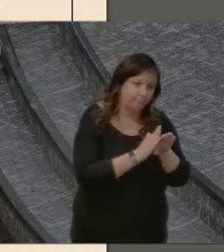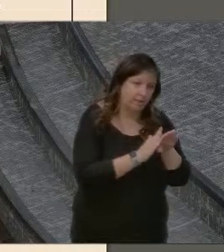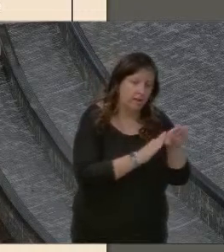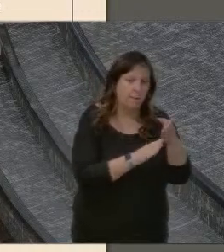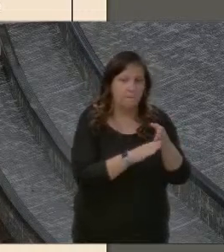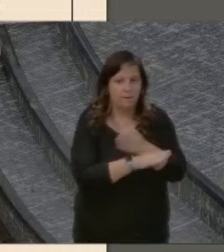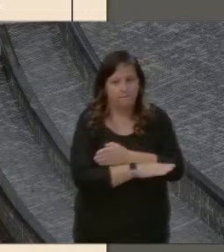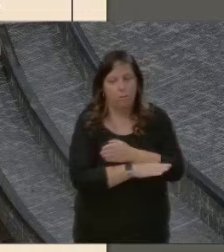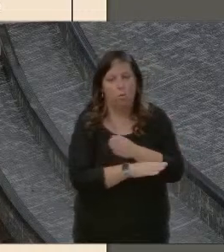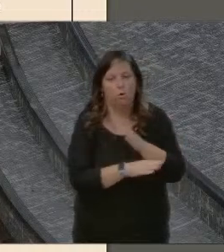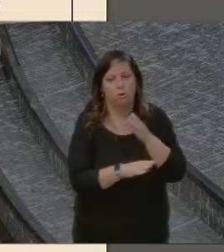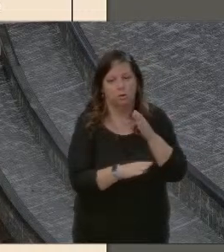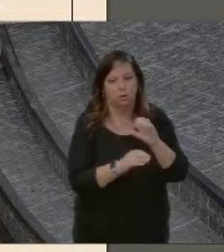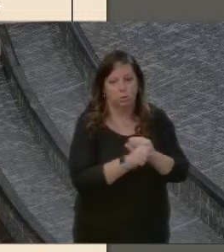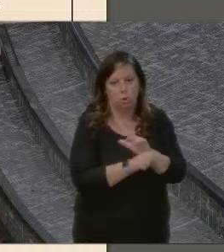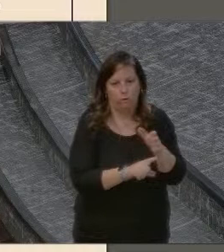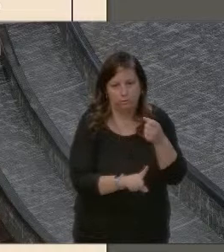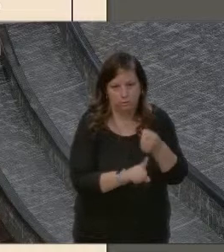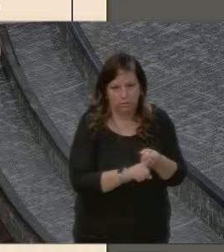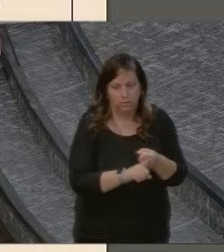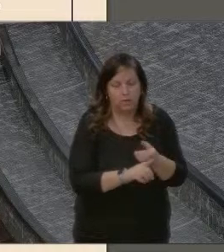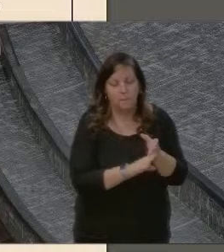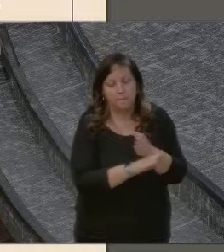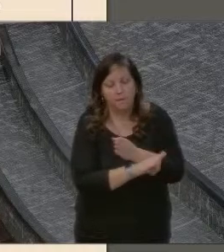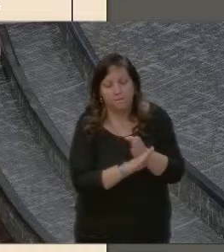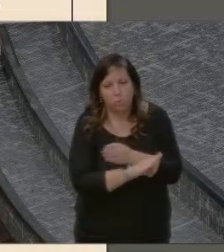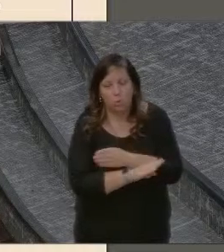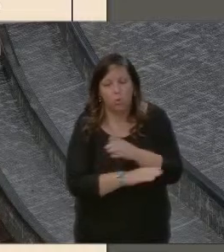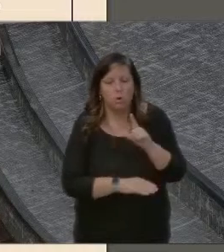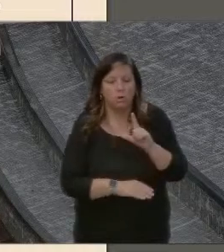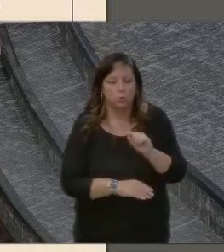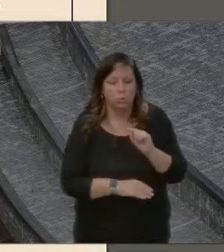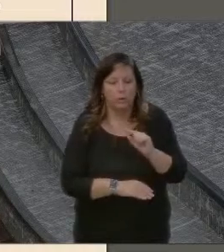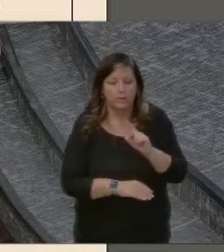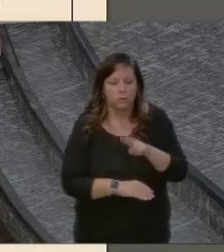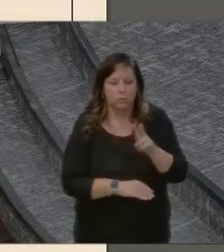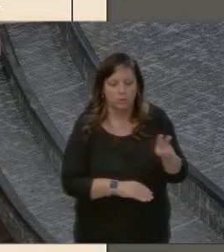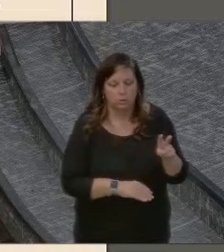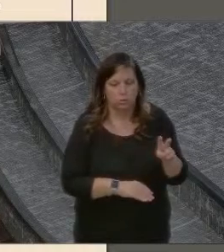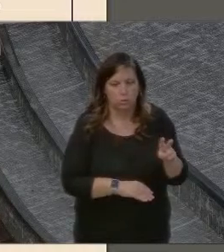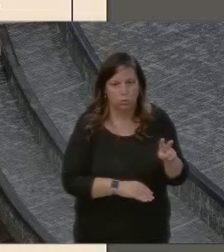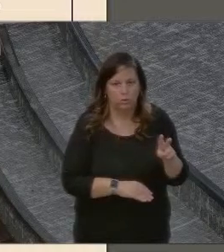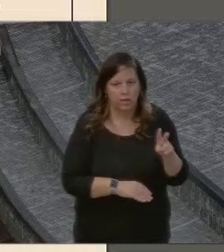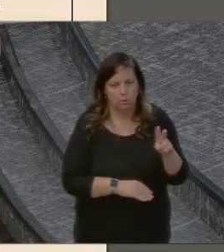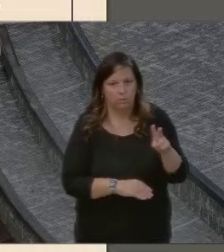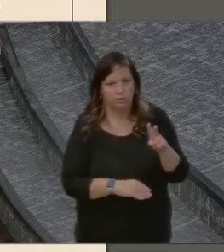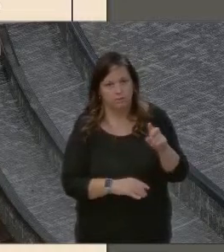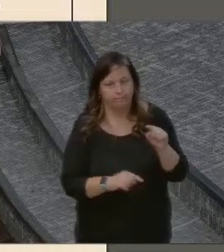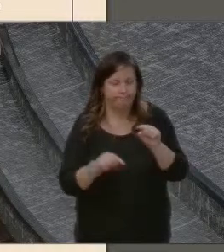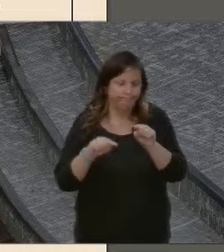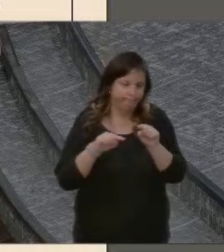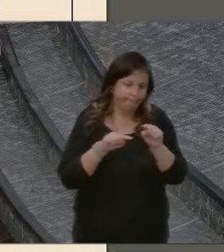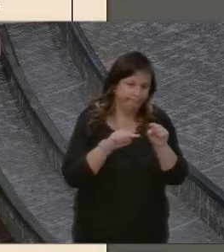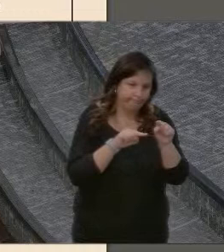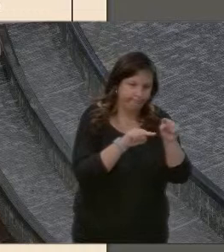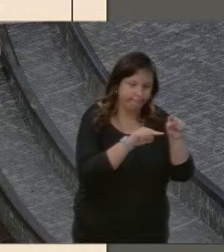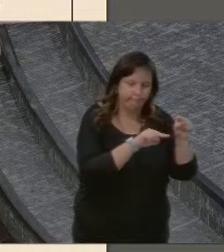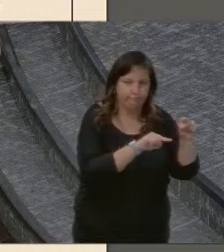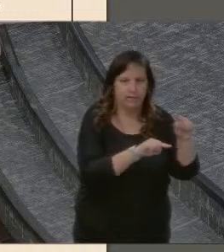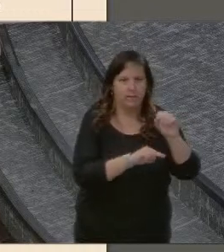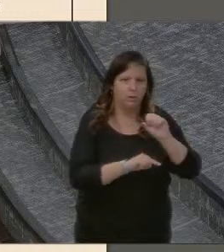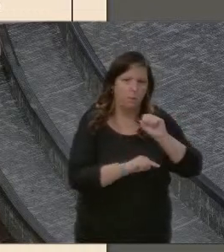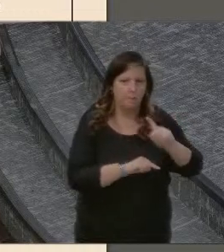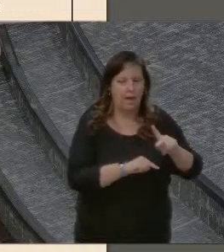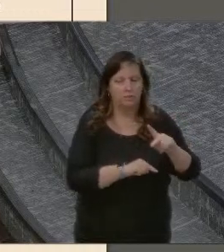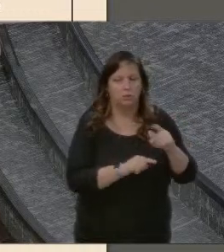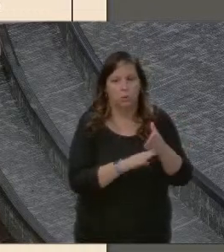at 2022, it's almost getting back to those levels. So rapidly approaching